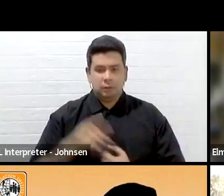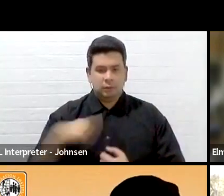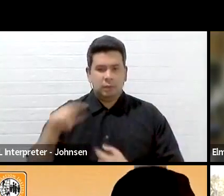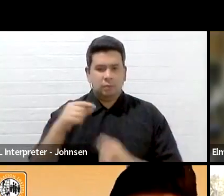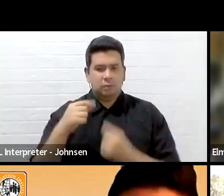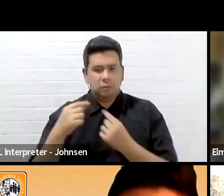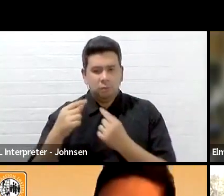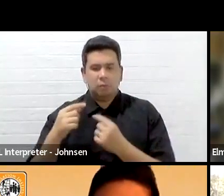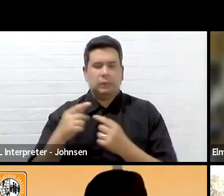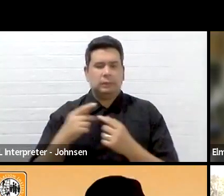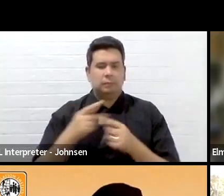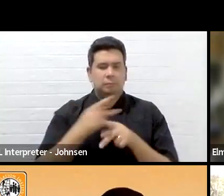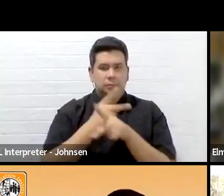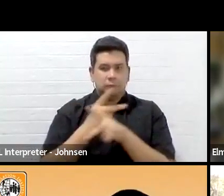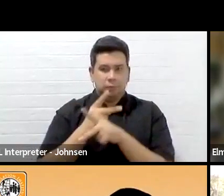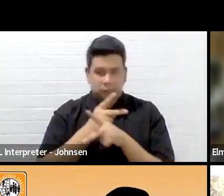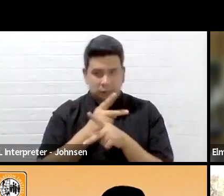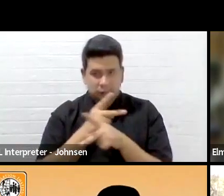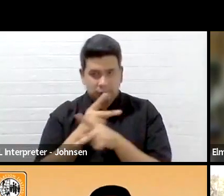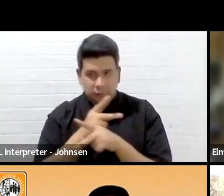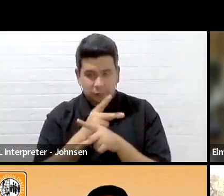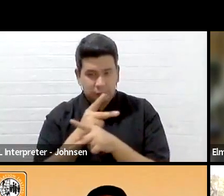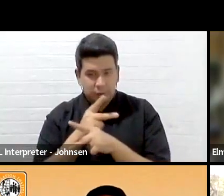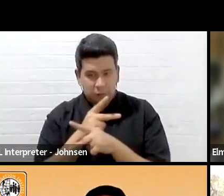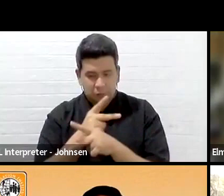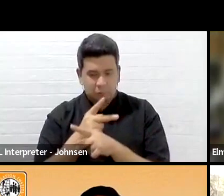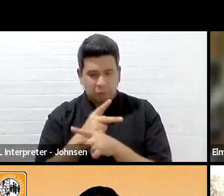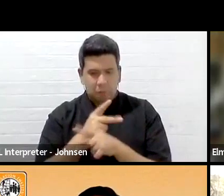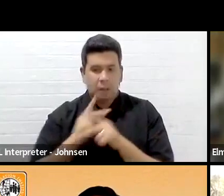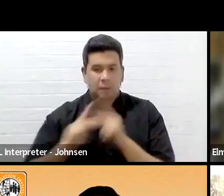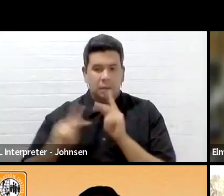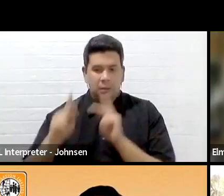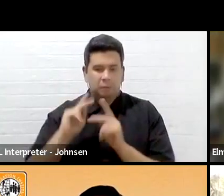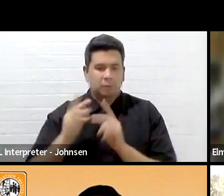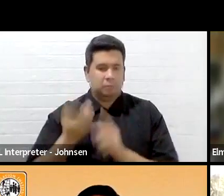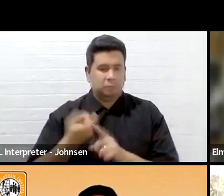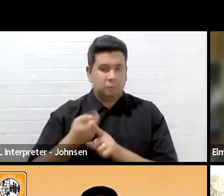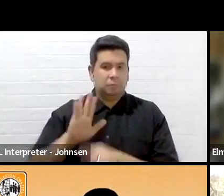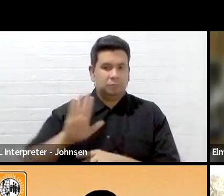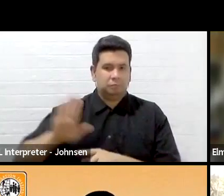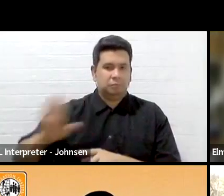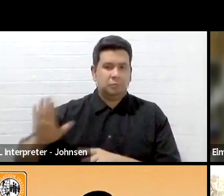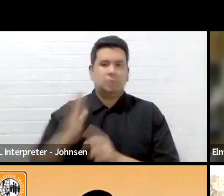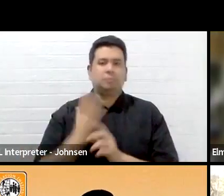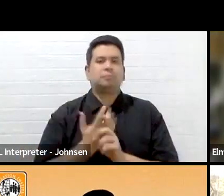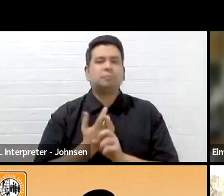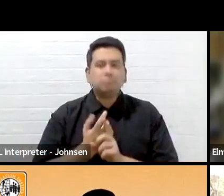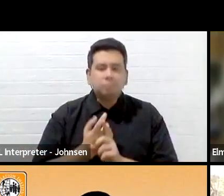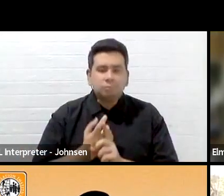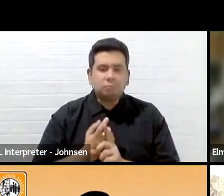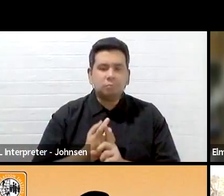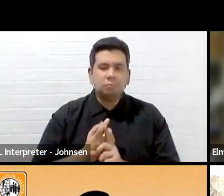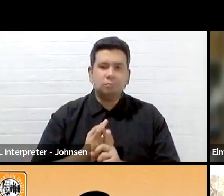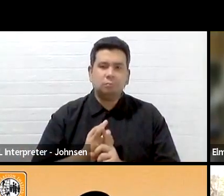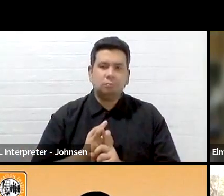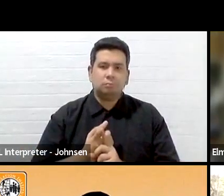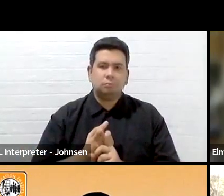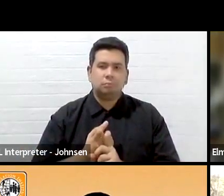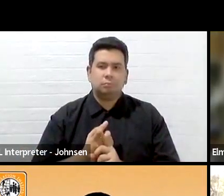not necessarily the local inhabitants. No? Actually, the